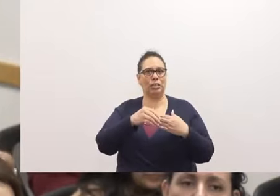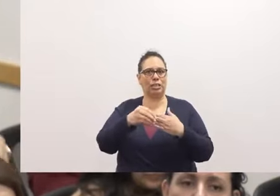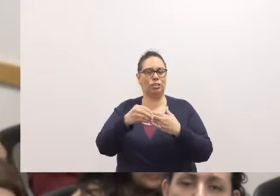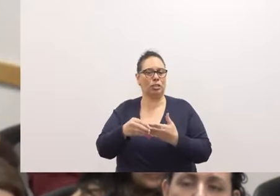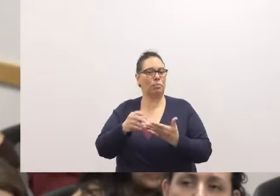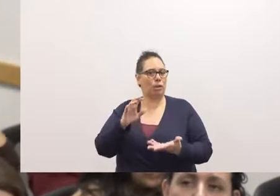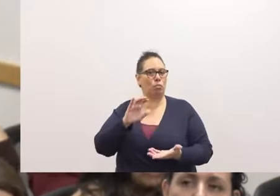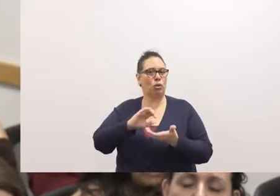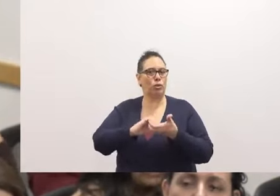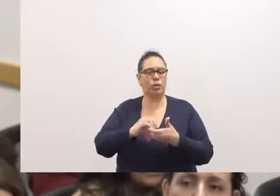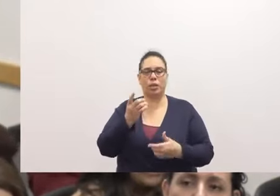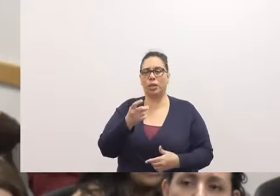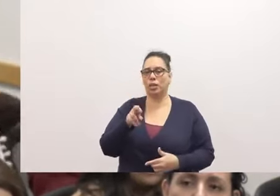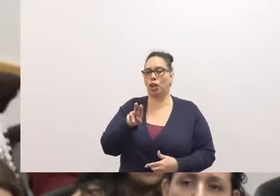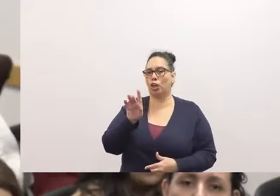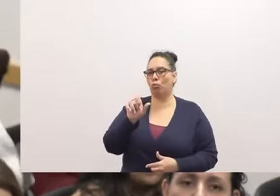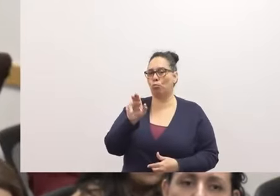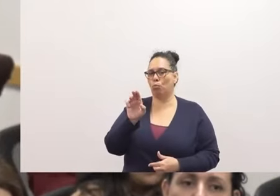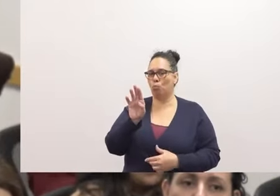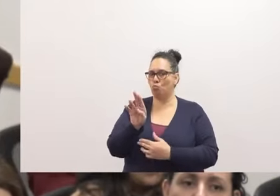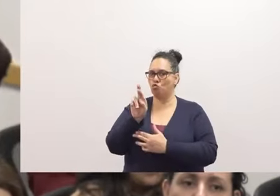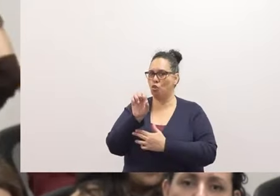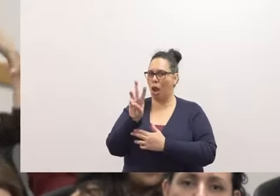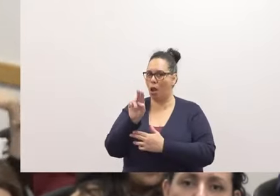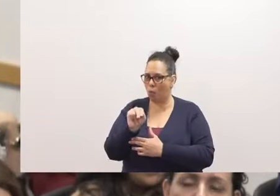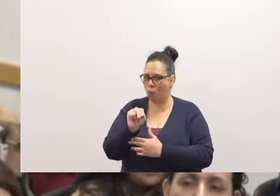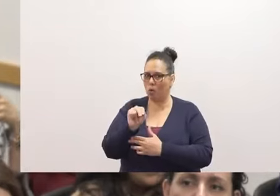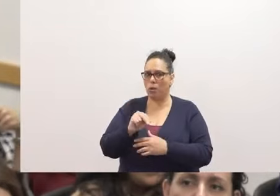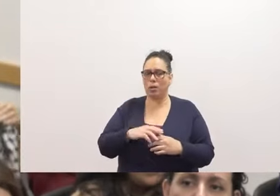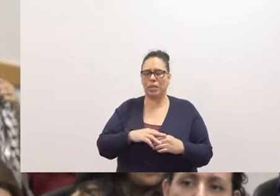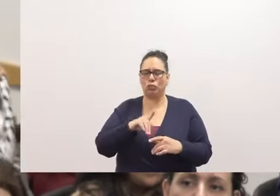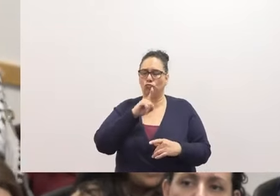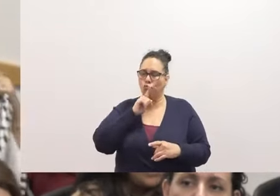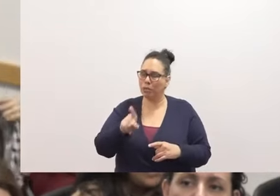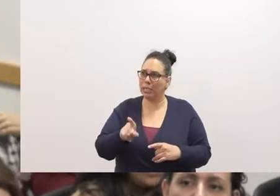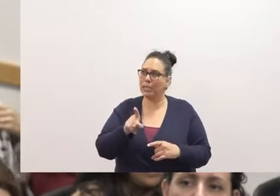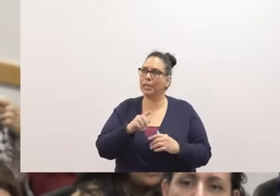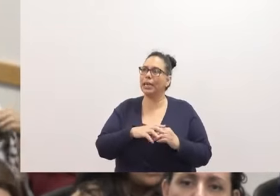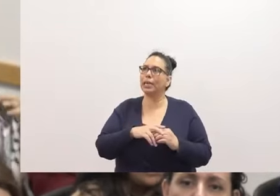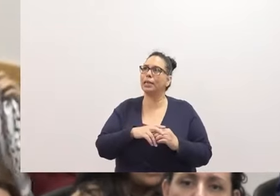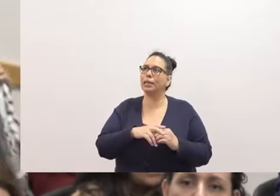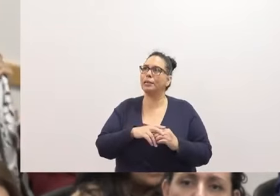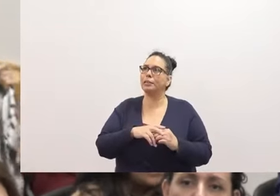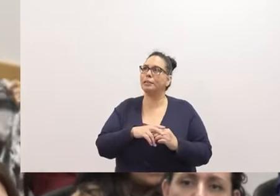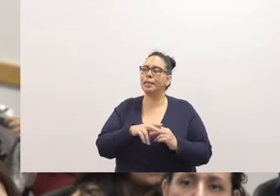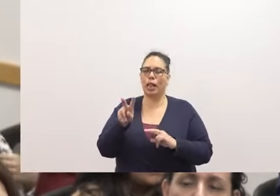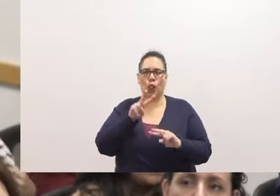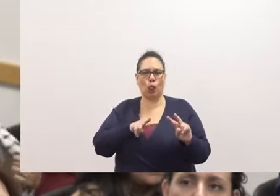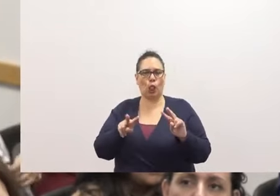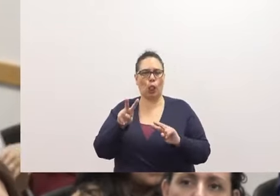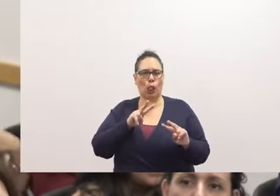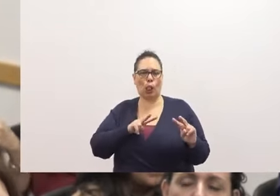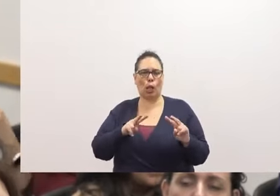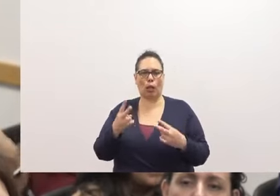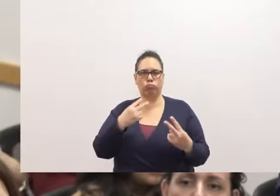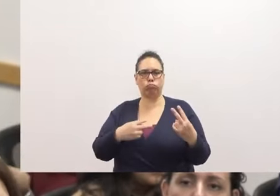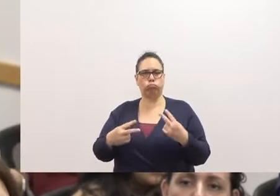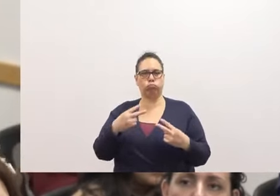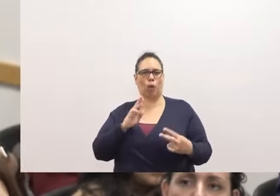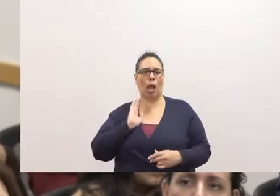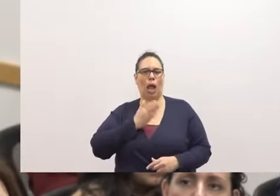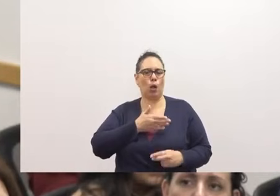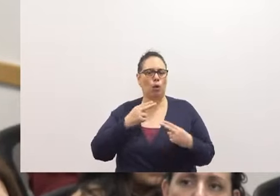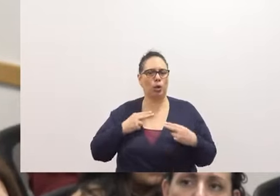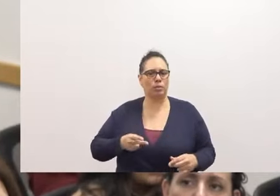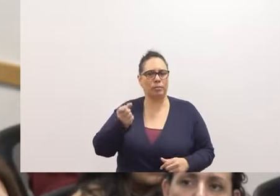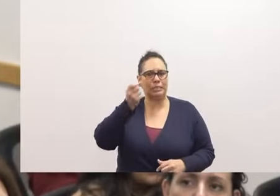partnership with Dr. Brown is one of really looking at our humanity and understanding that